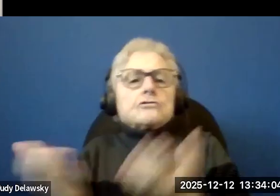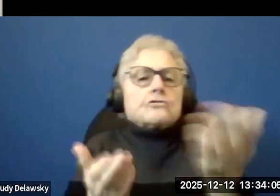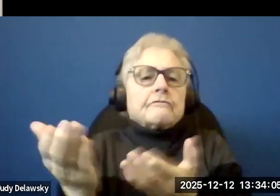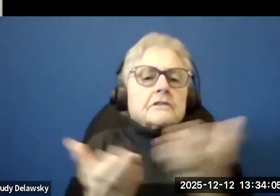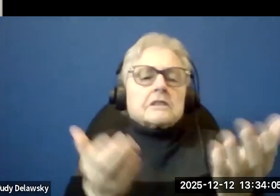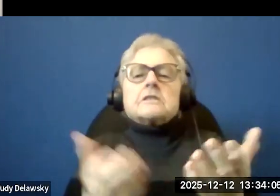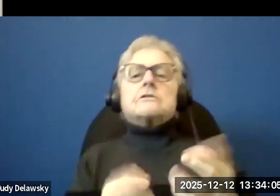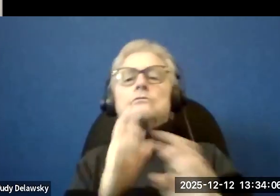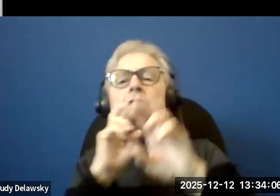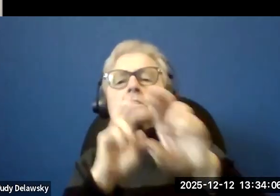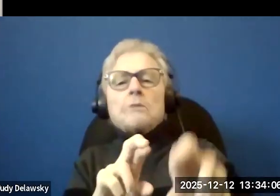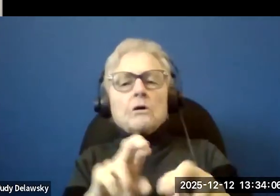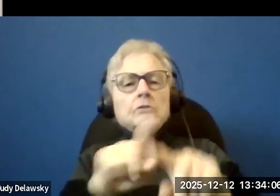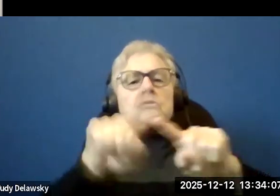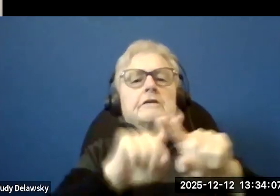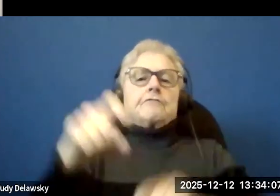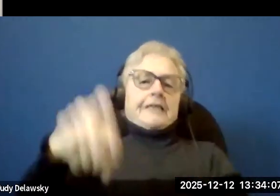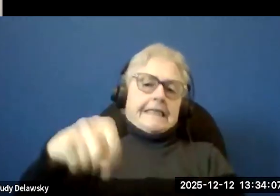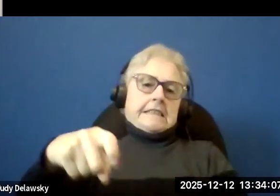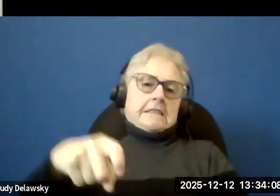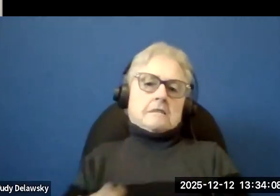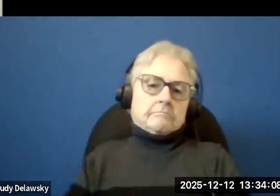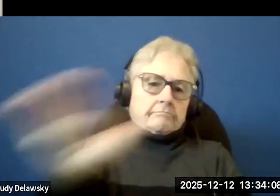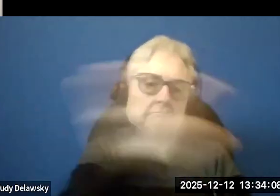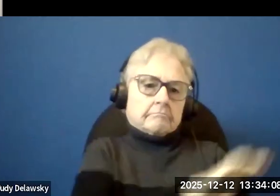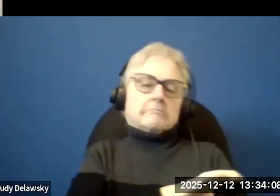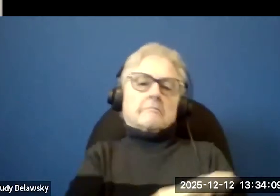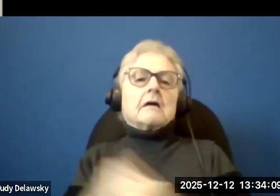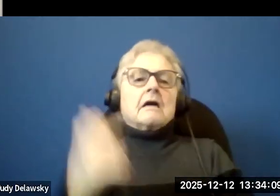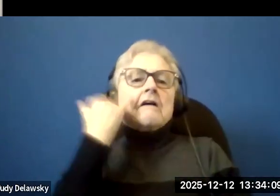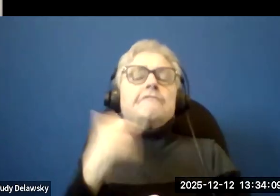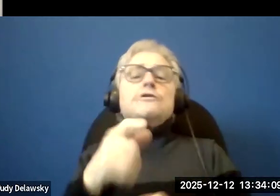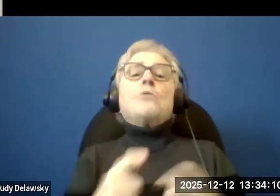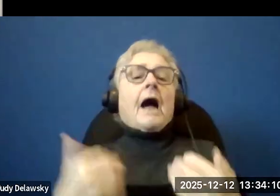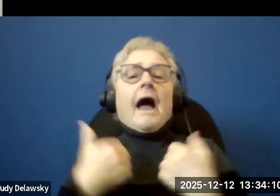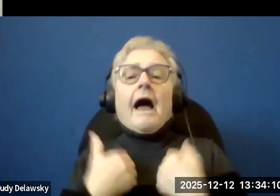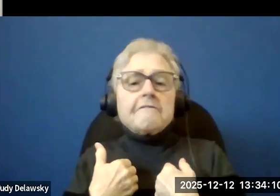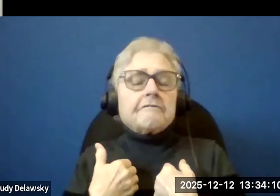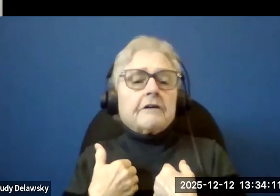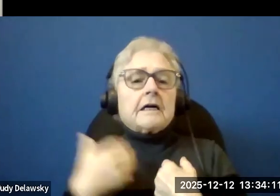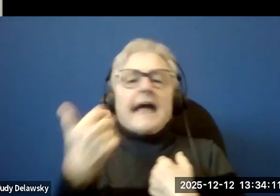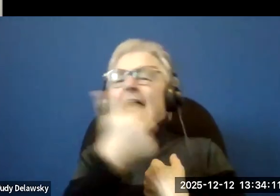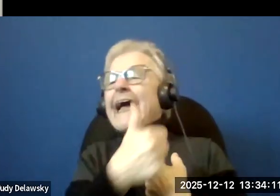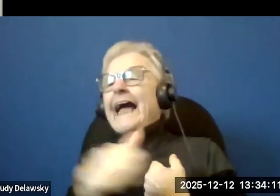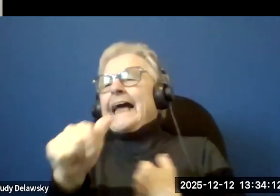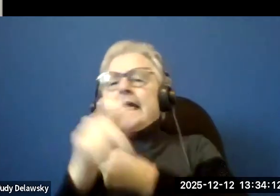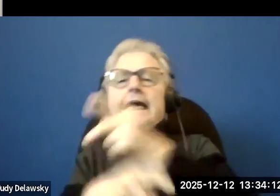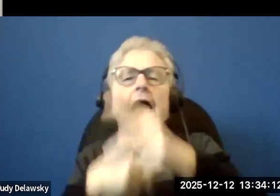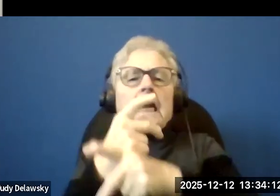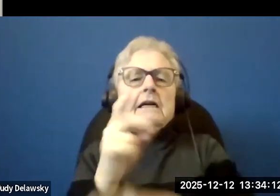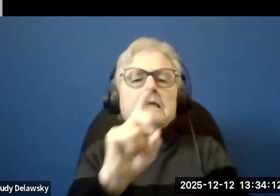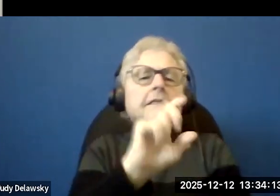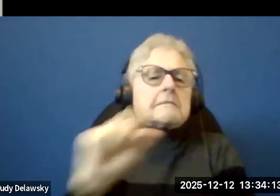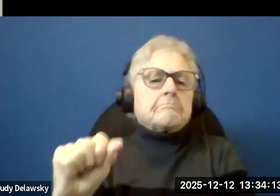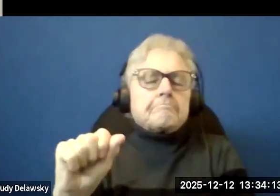respond to a variety of needs that you might have if you do have any type of disability,